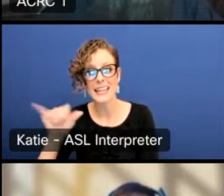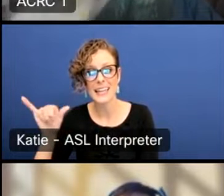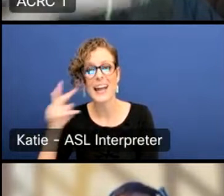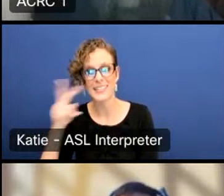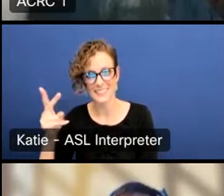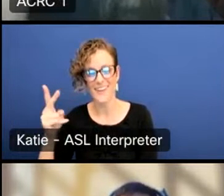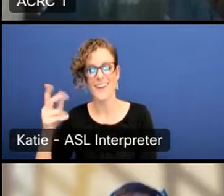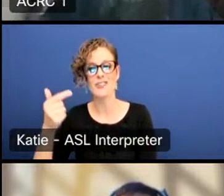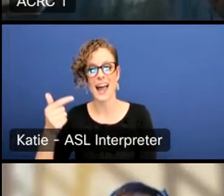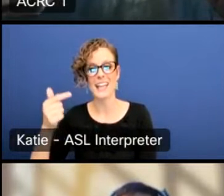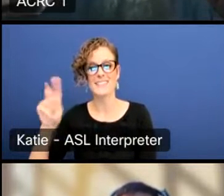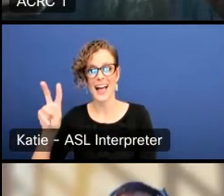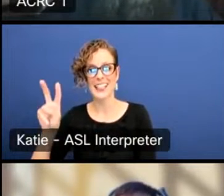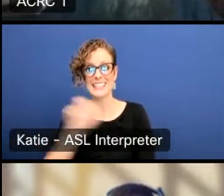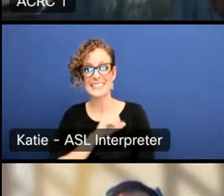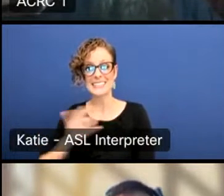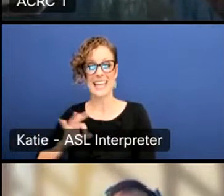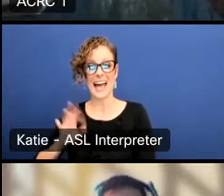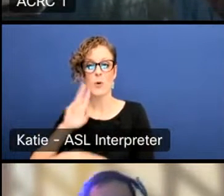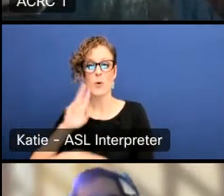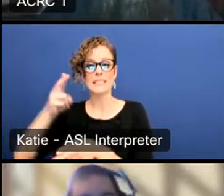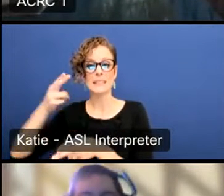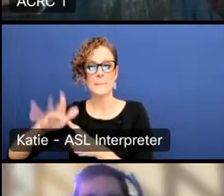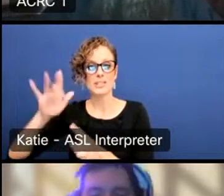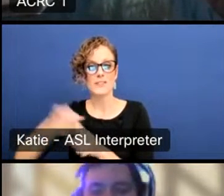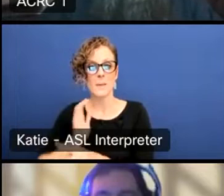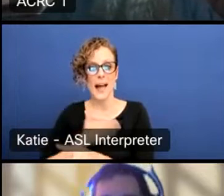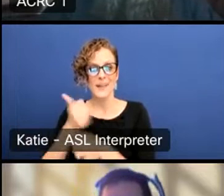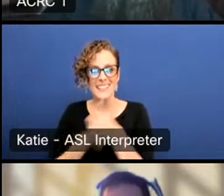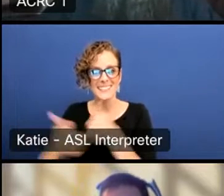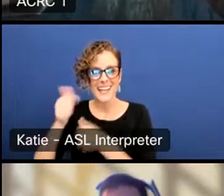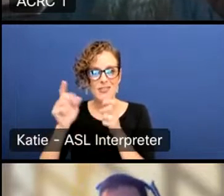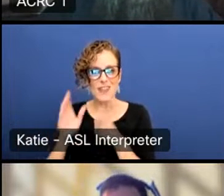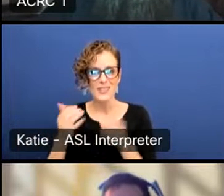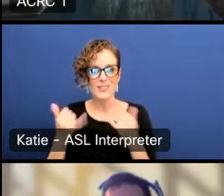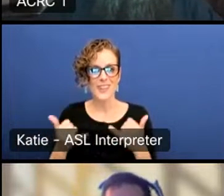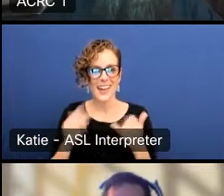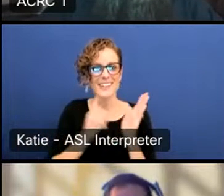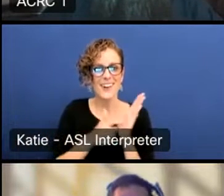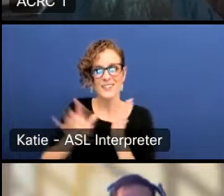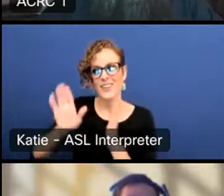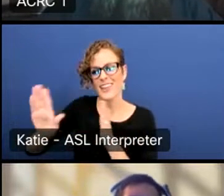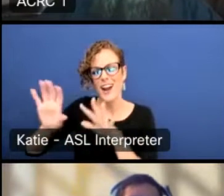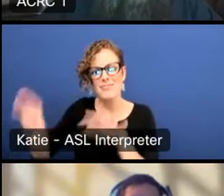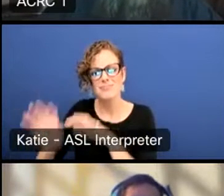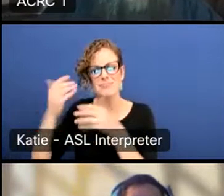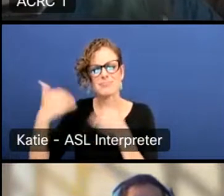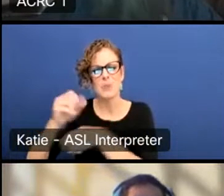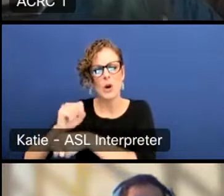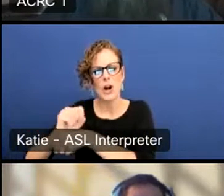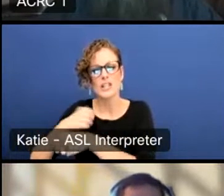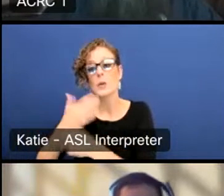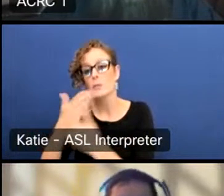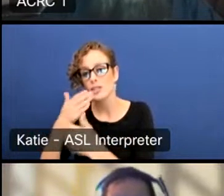got mentioned by our executive director today and acknowledged for their awesome work. So we always appreciate Heidi